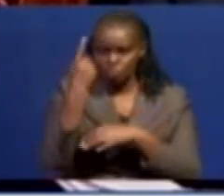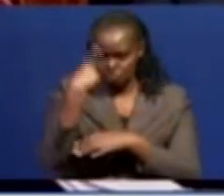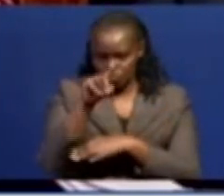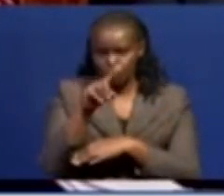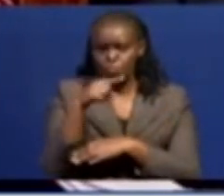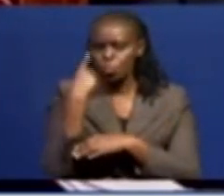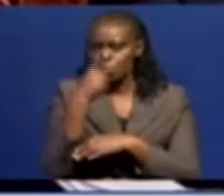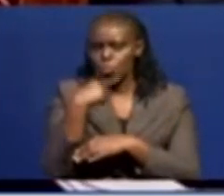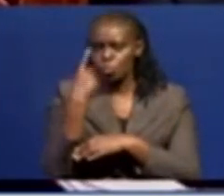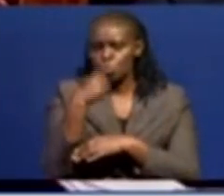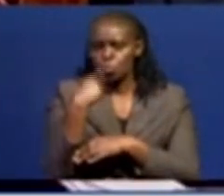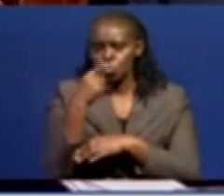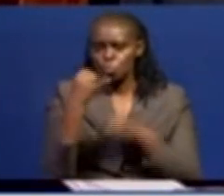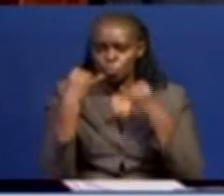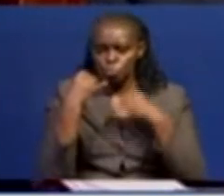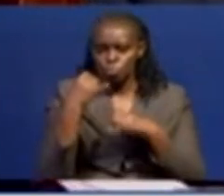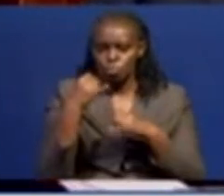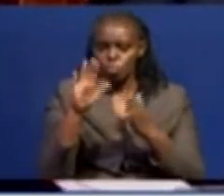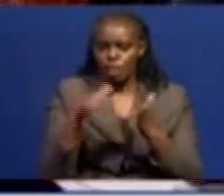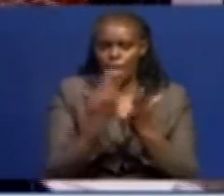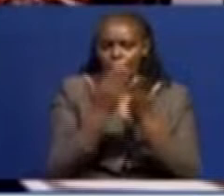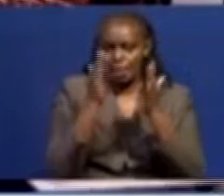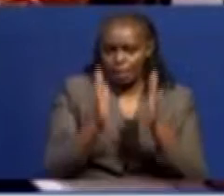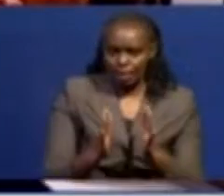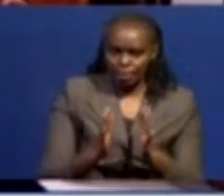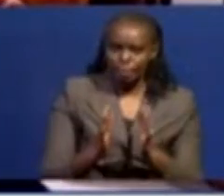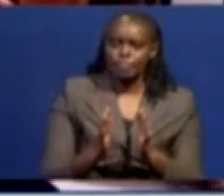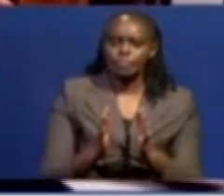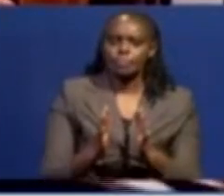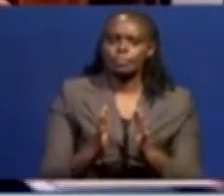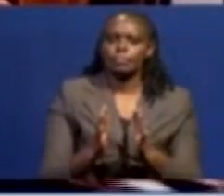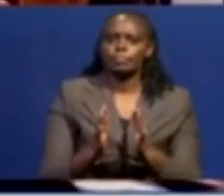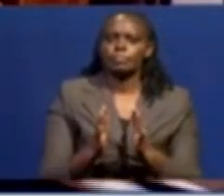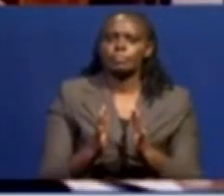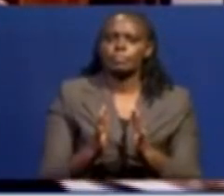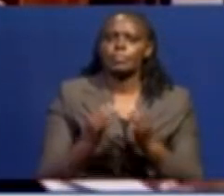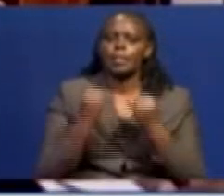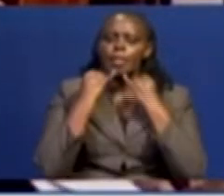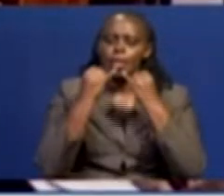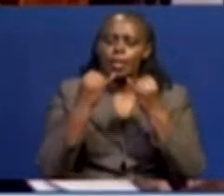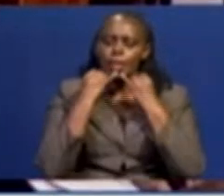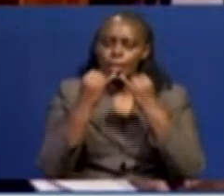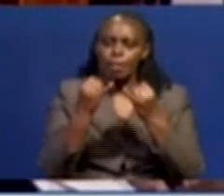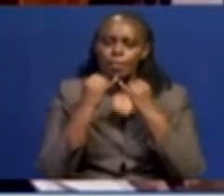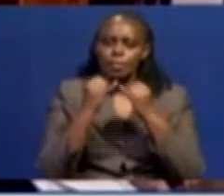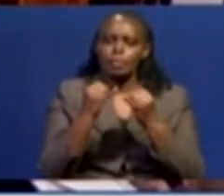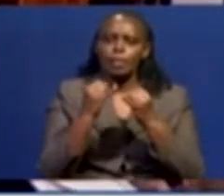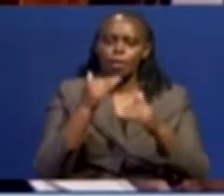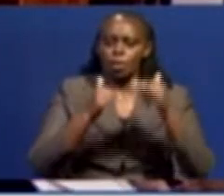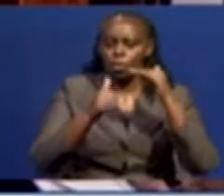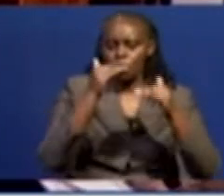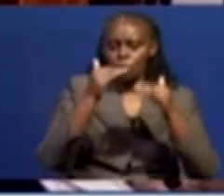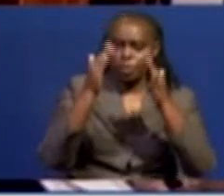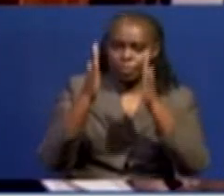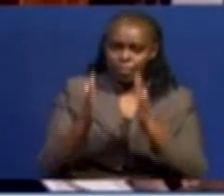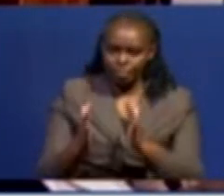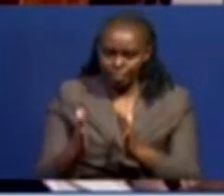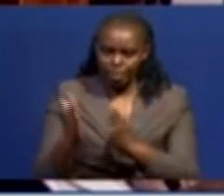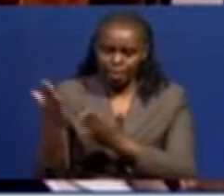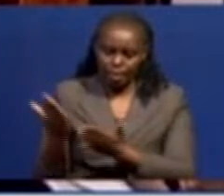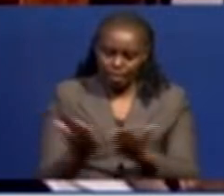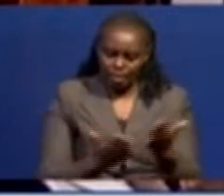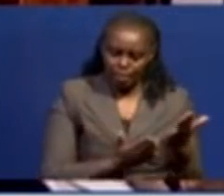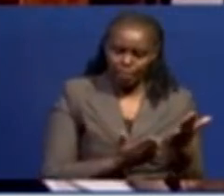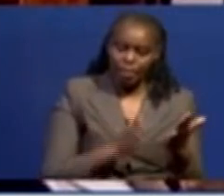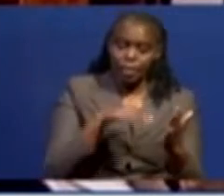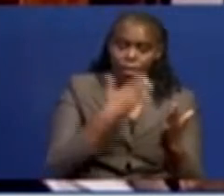instructions for those who will be the applicants. Yes. They are instructed that the suitable qualified